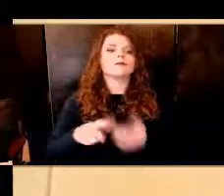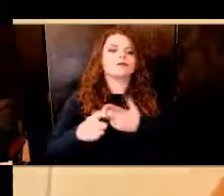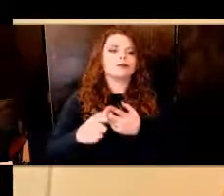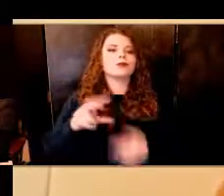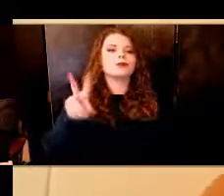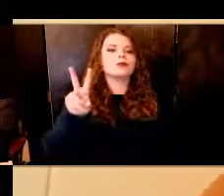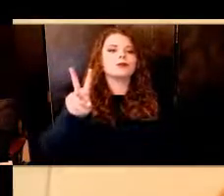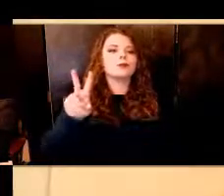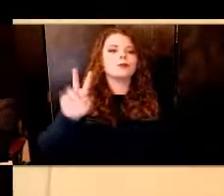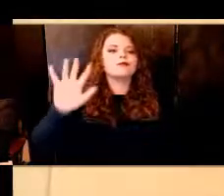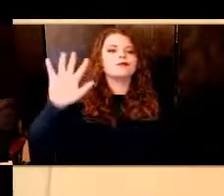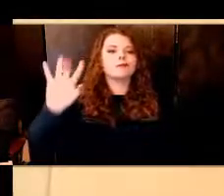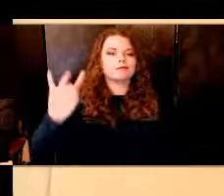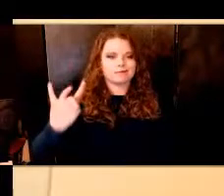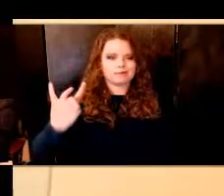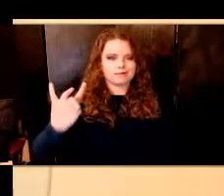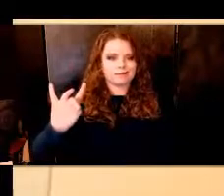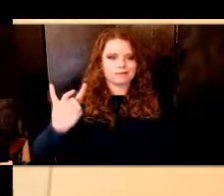a mile.